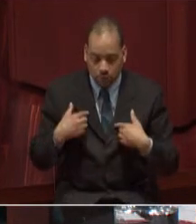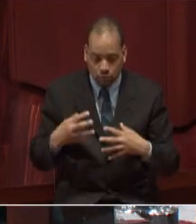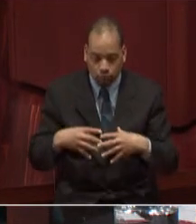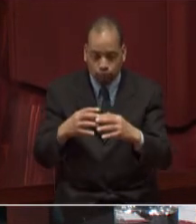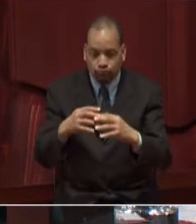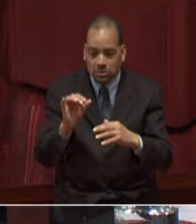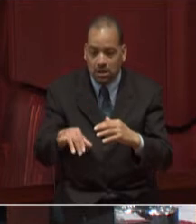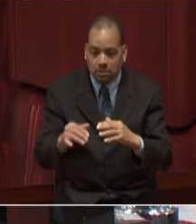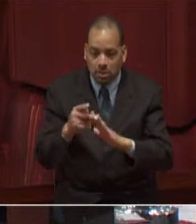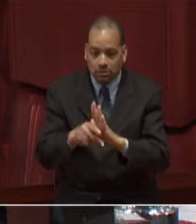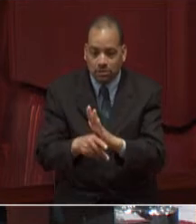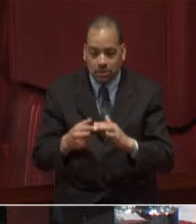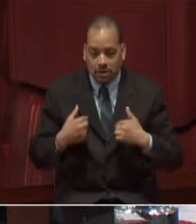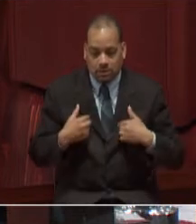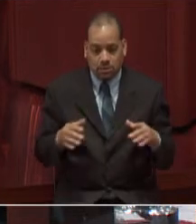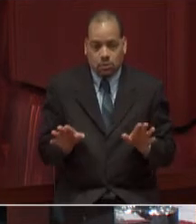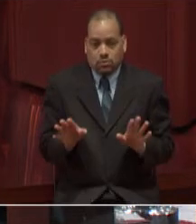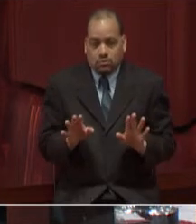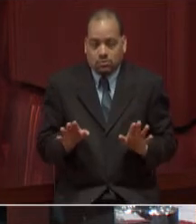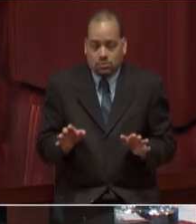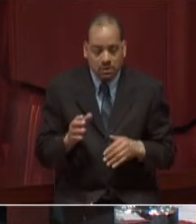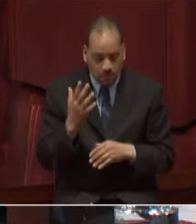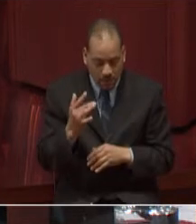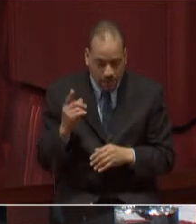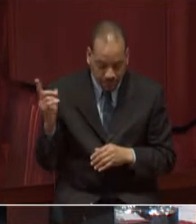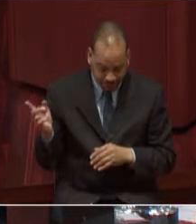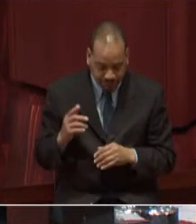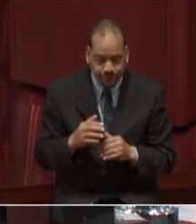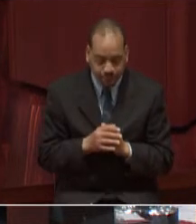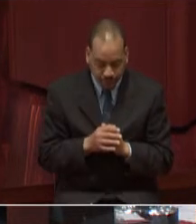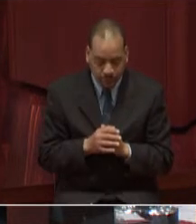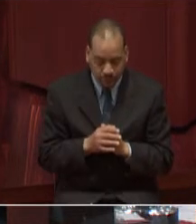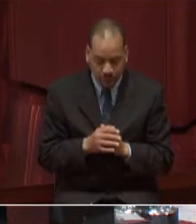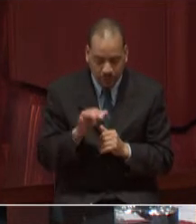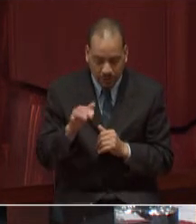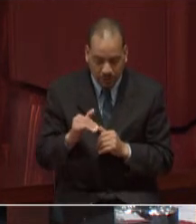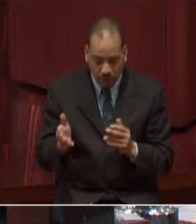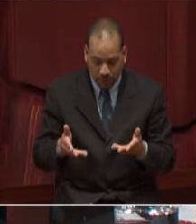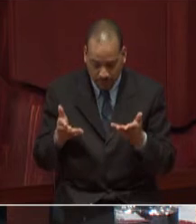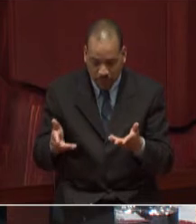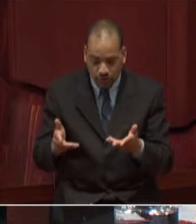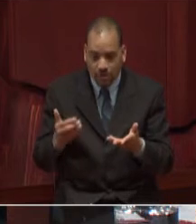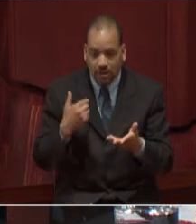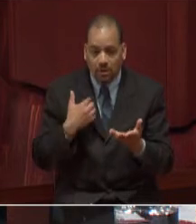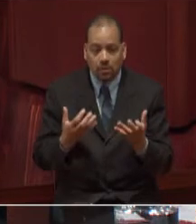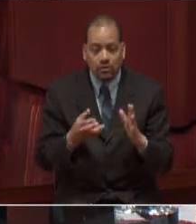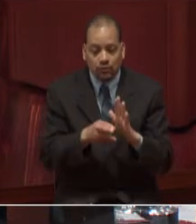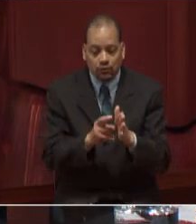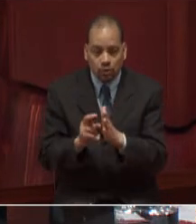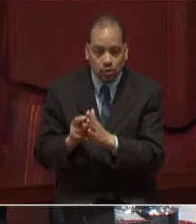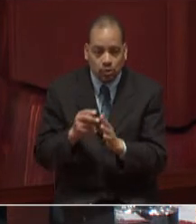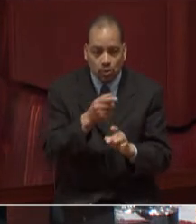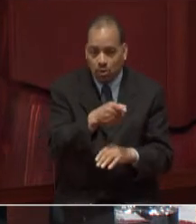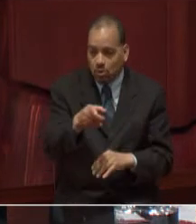to do that, because among the other recommendations are we're reviewing everyone's security clearances, and I personally wanted